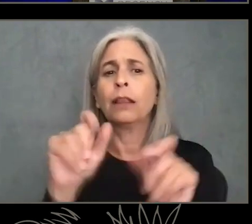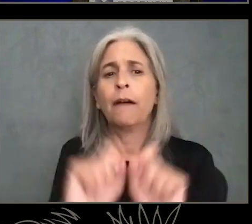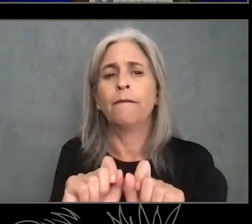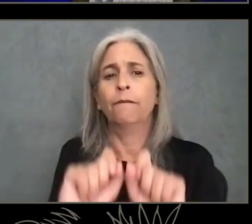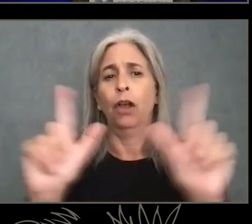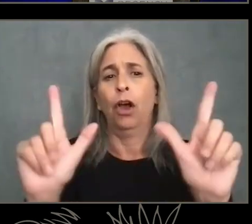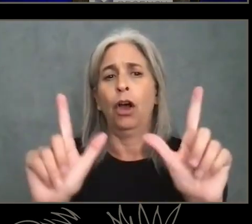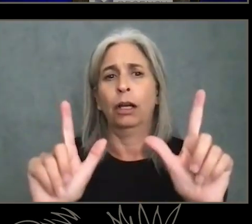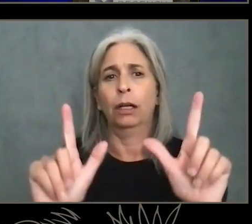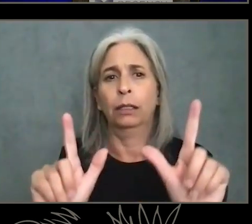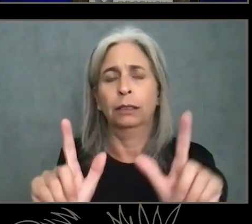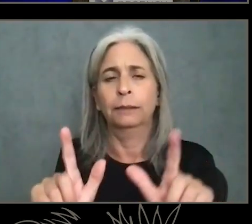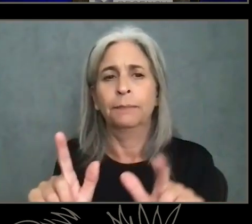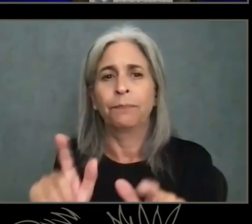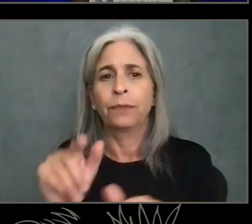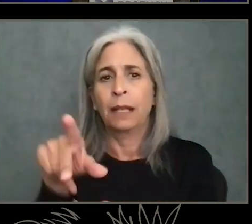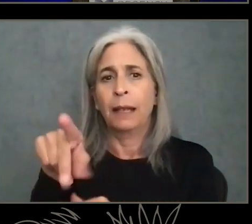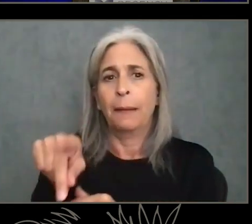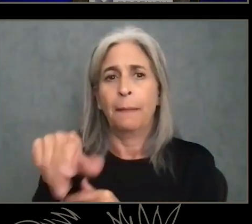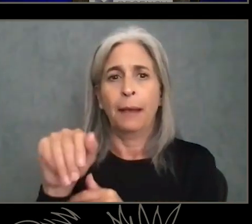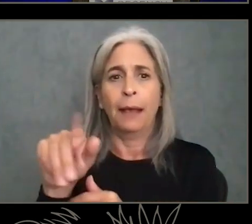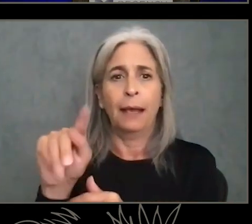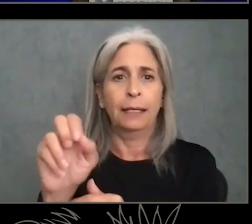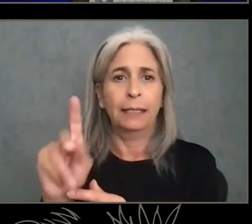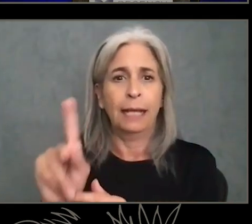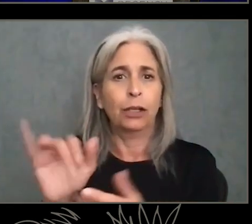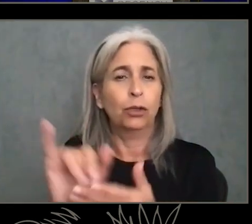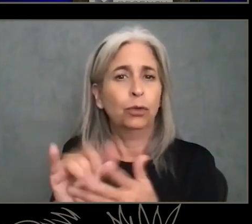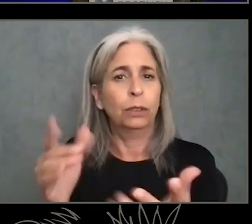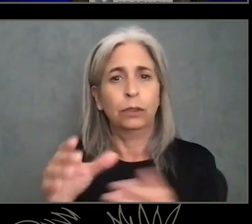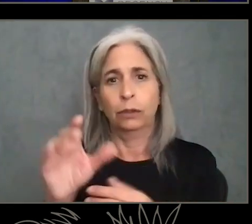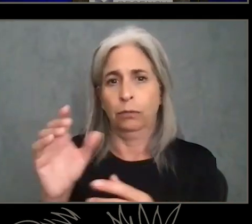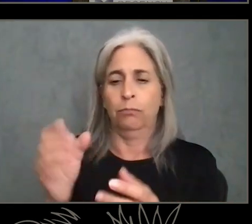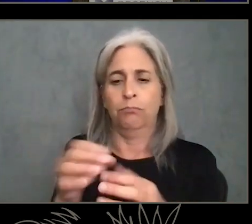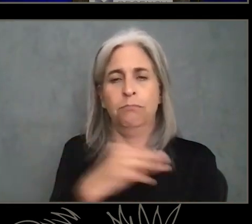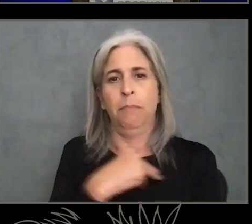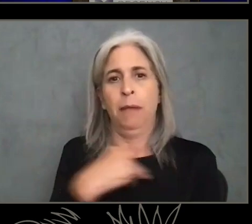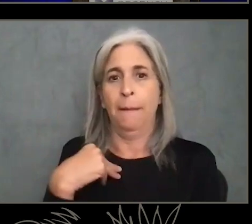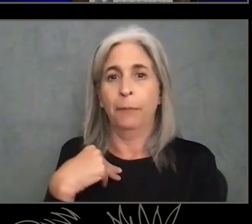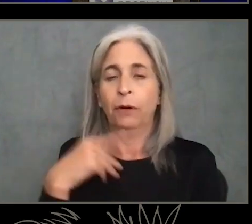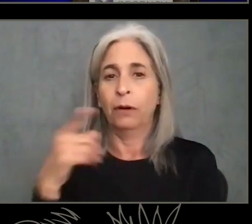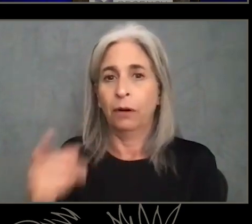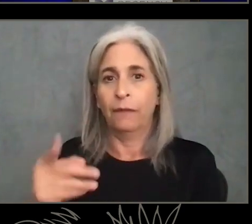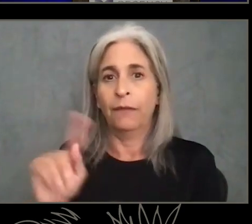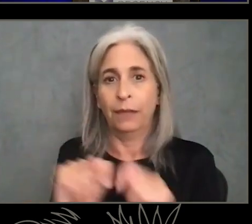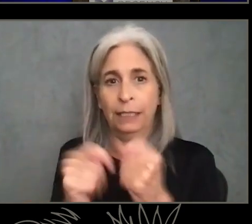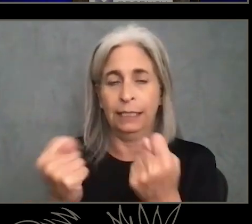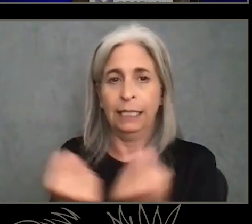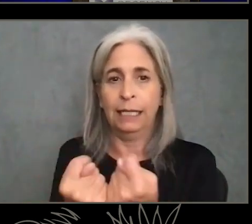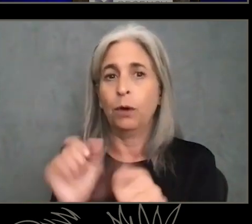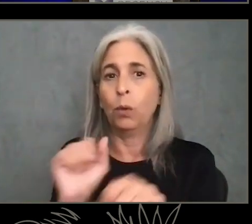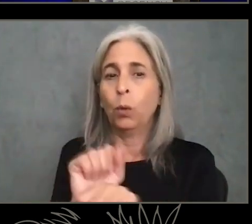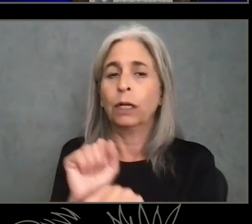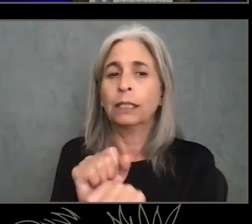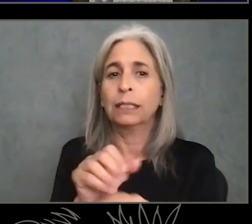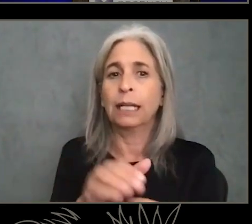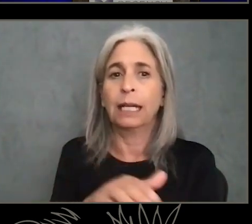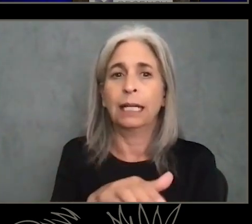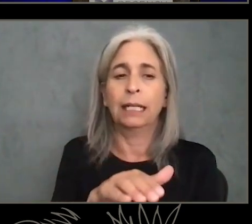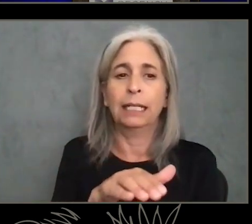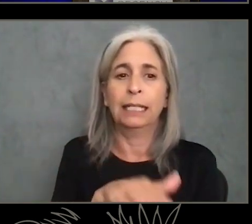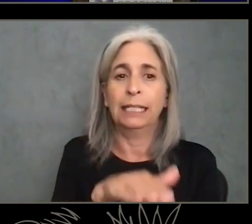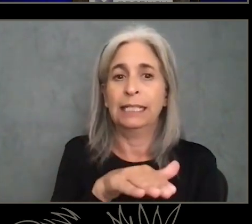by Patak, who is a core member on the Vite core team member, and also works at StackBlitz